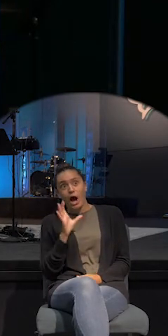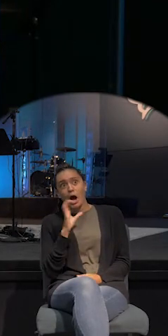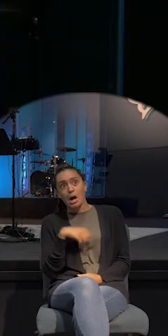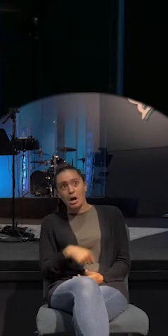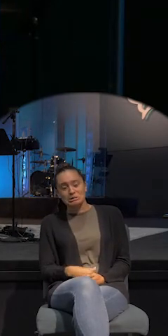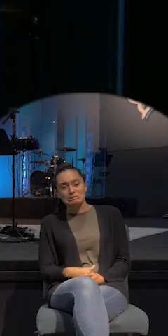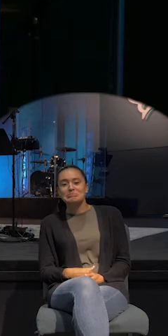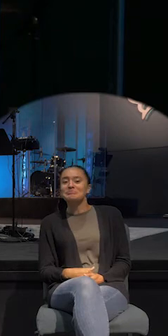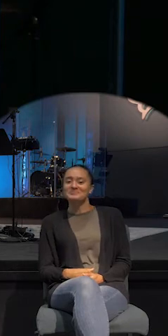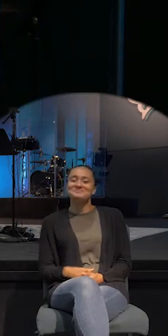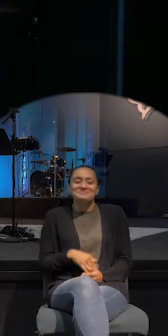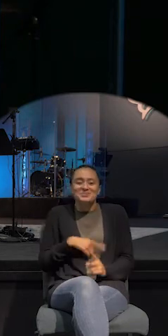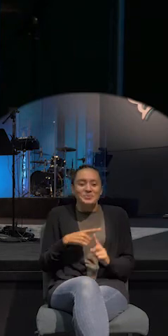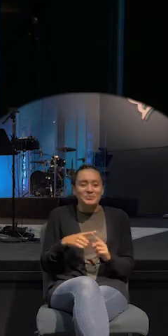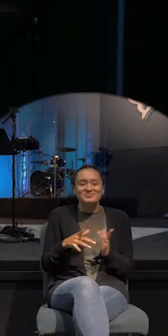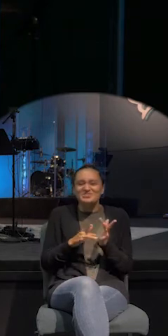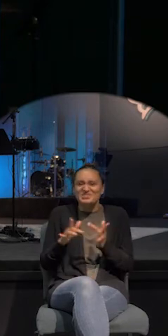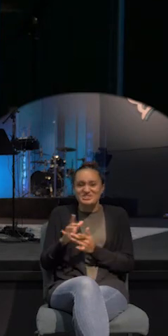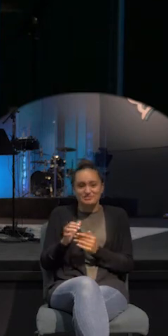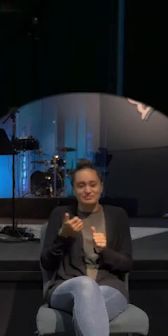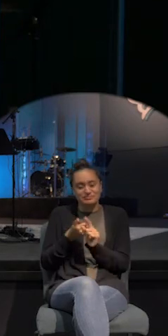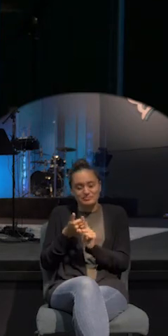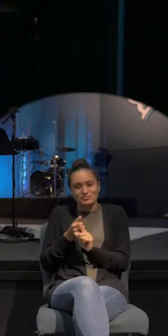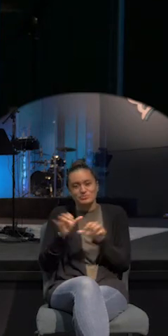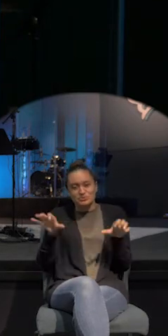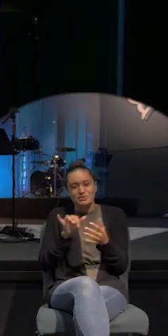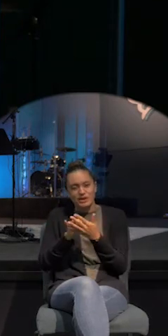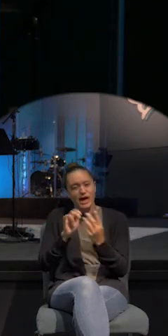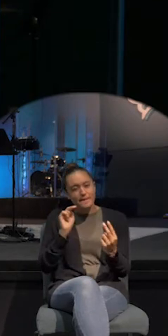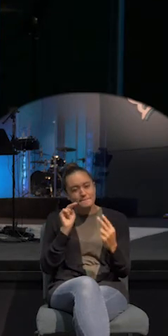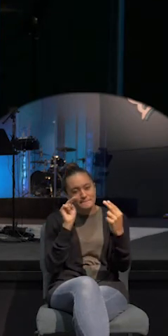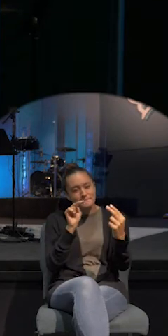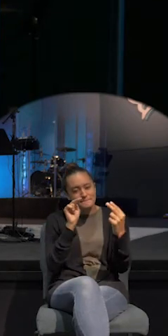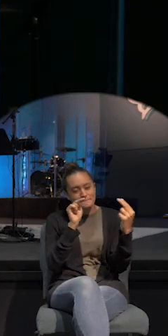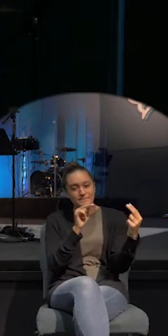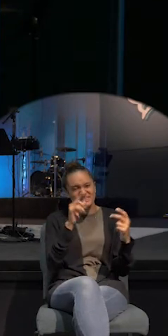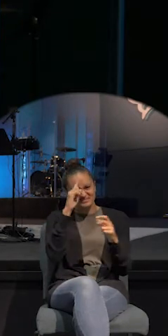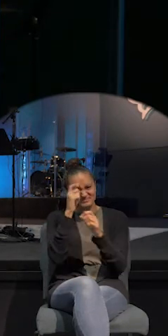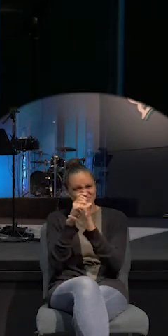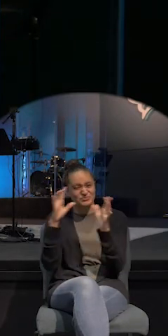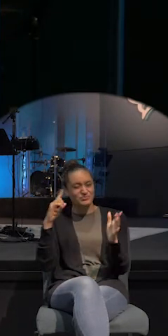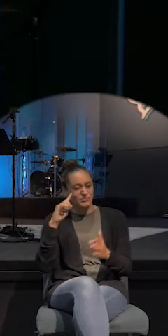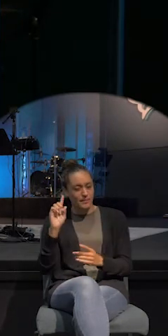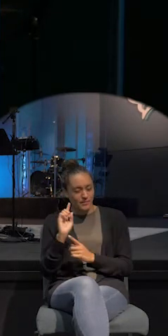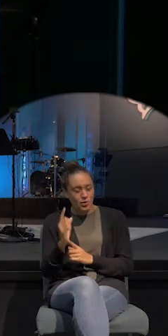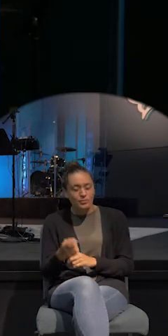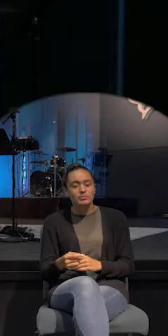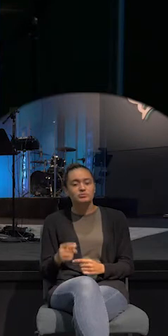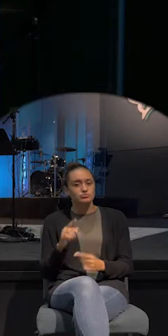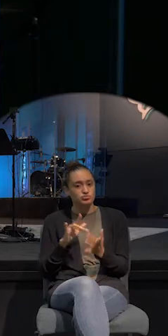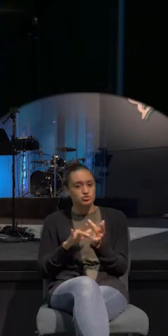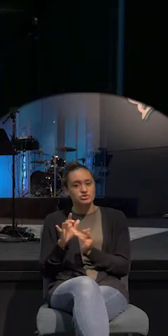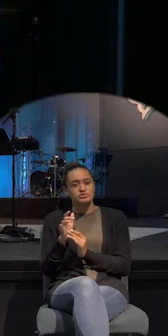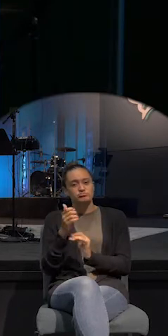odd. So when Jesus was doing that, picture that for a moment. He's looking at them one by one,